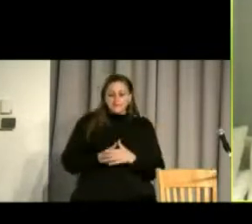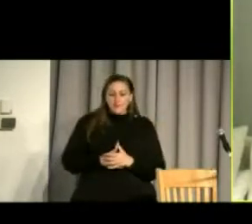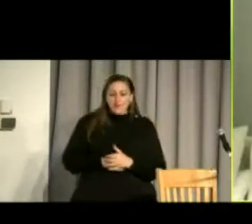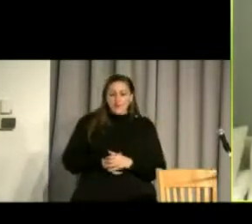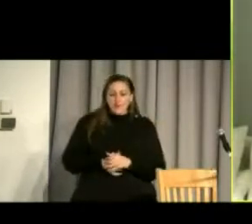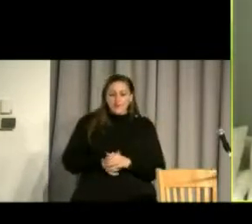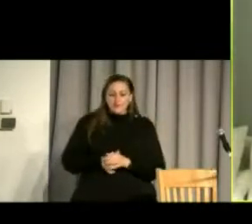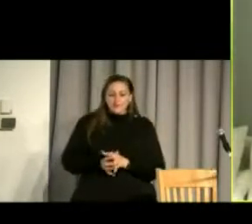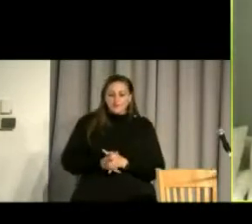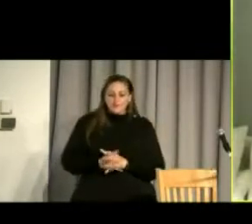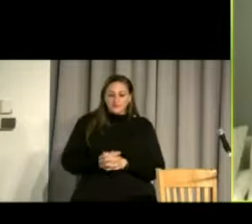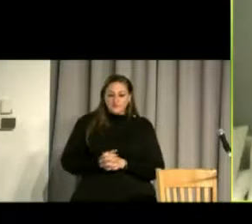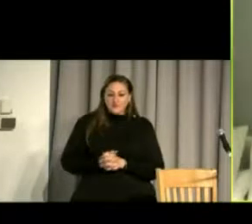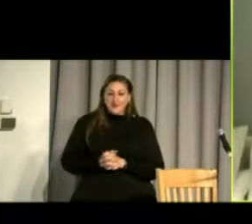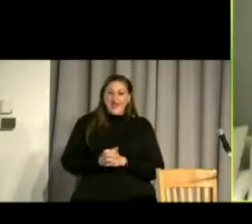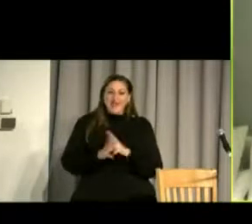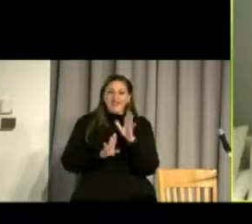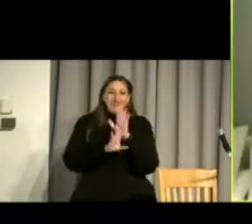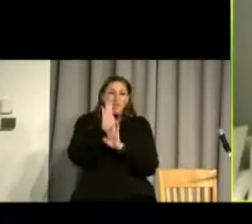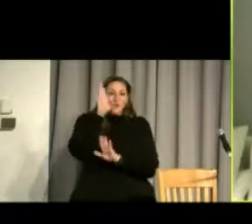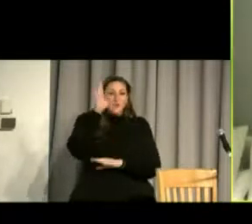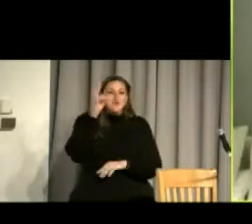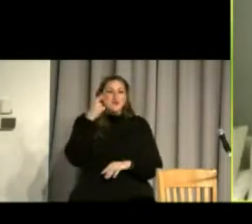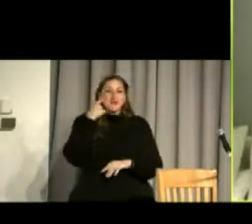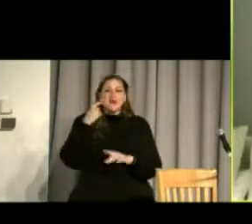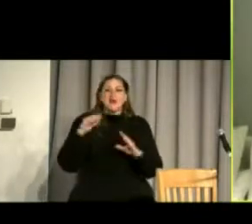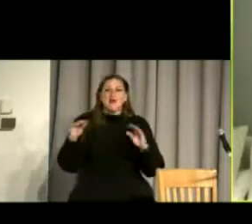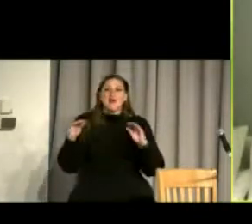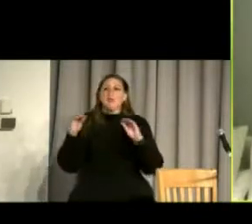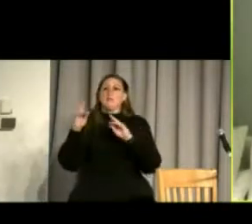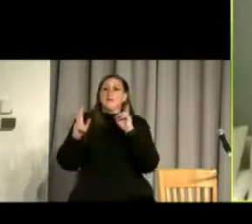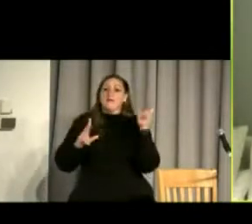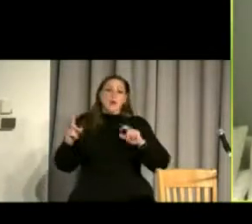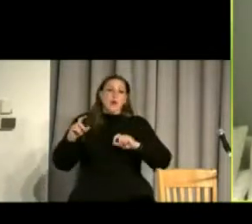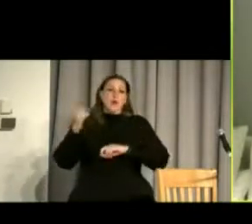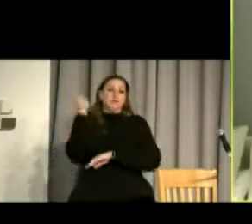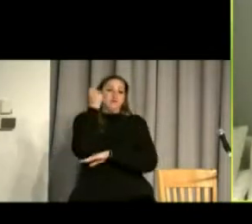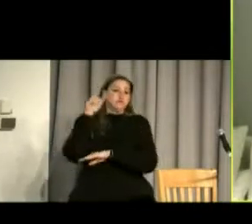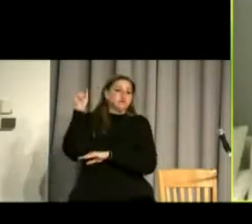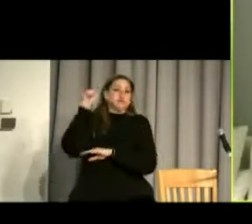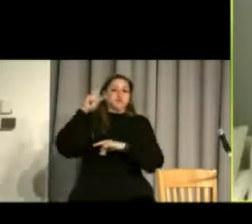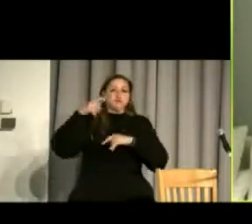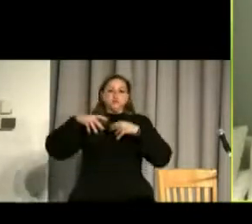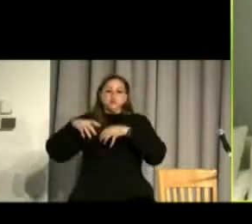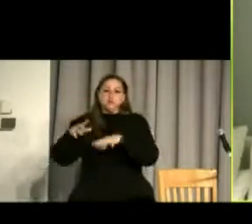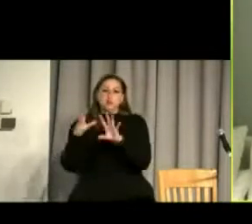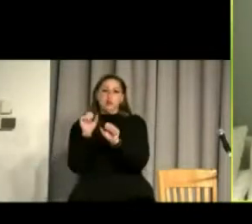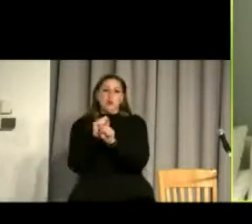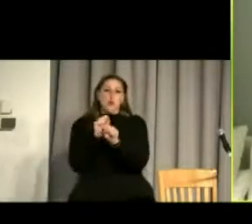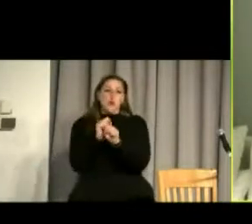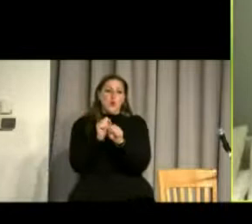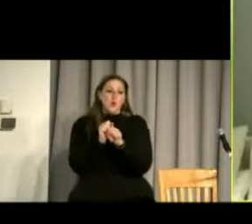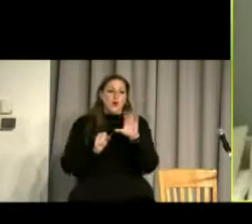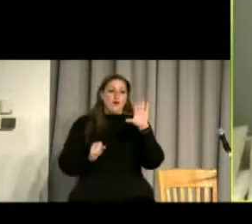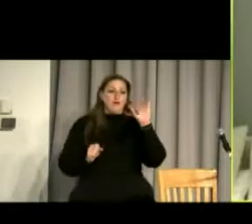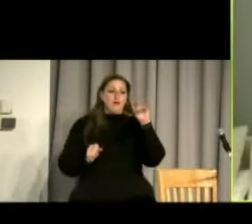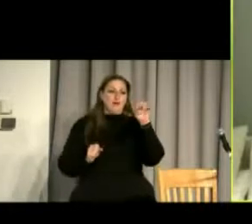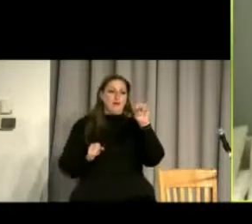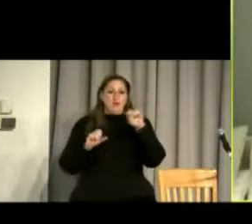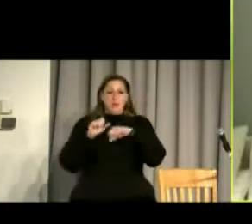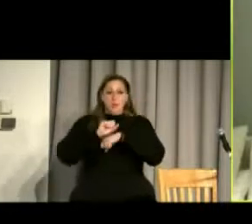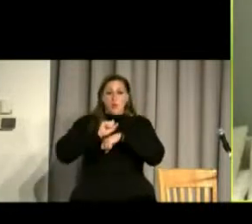like I said, I think the movement of people in the streets, the work around climate, I think the work that has been happening